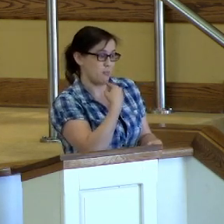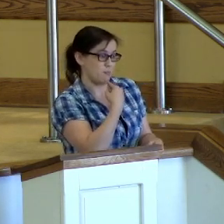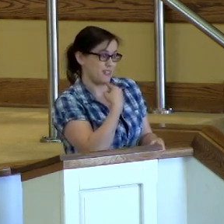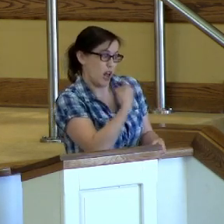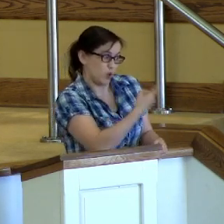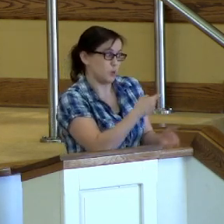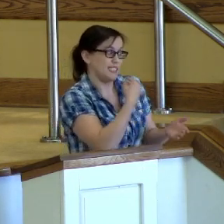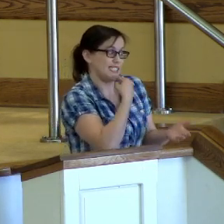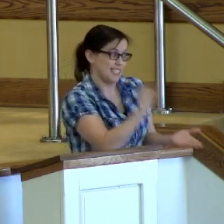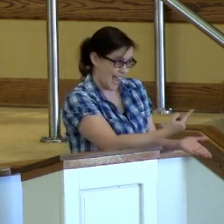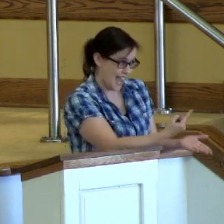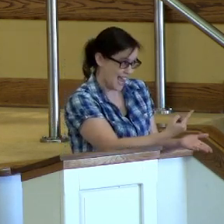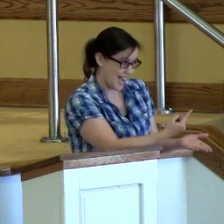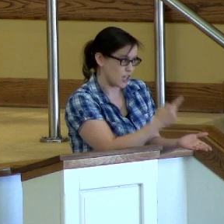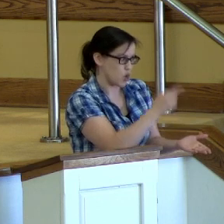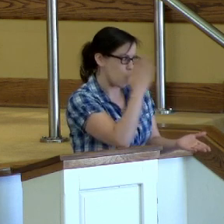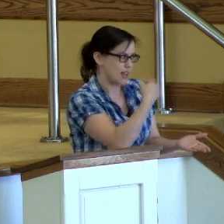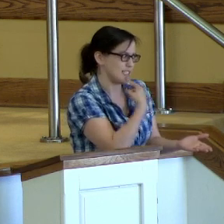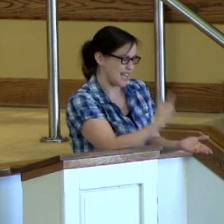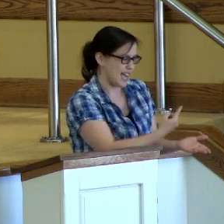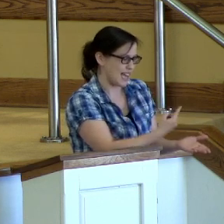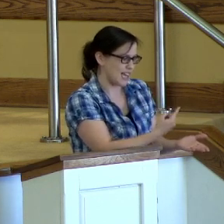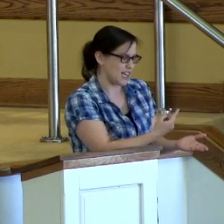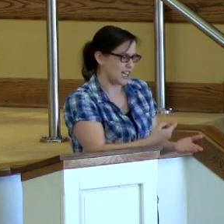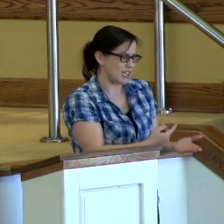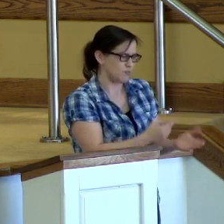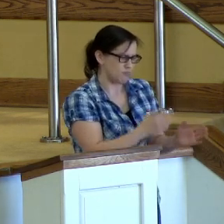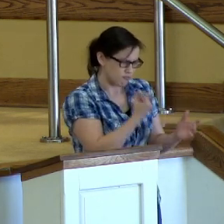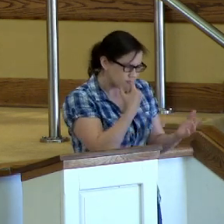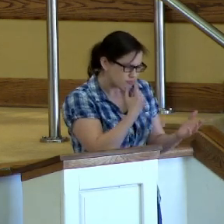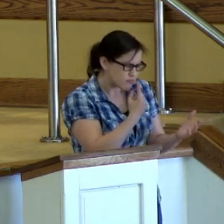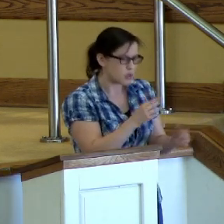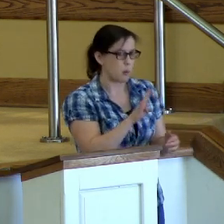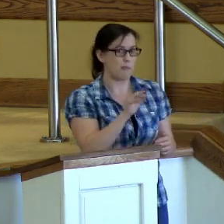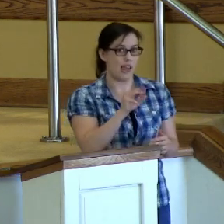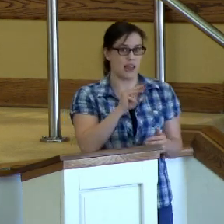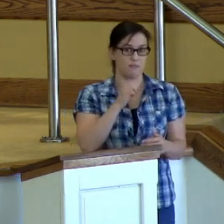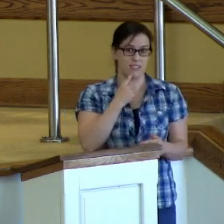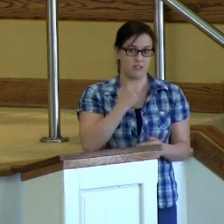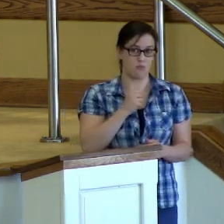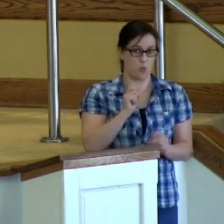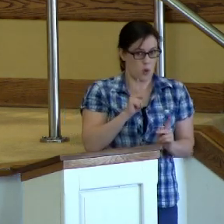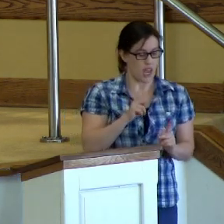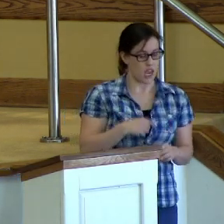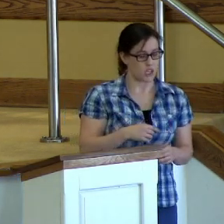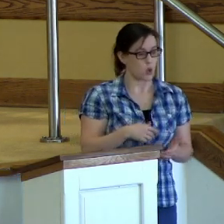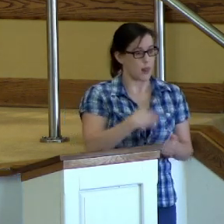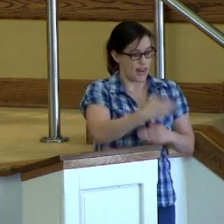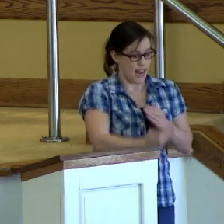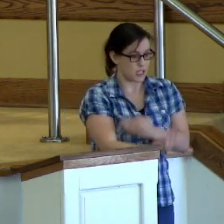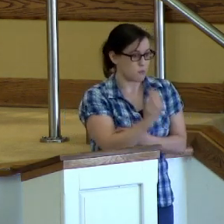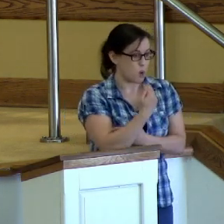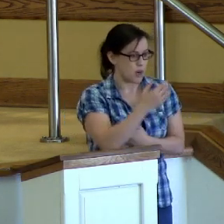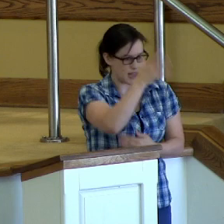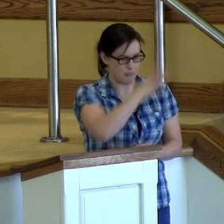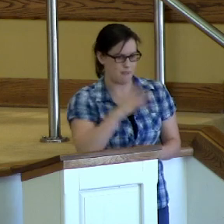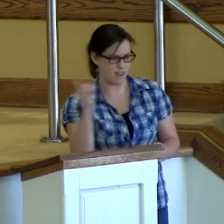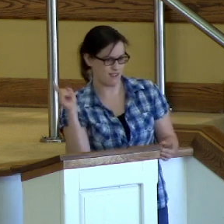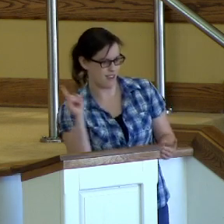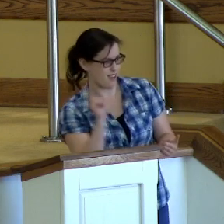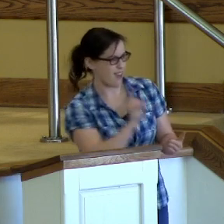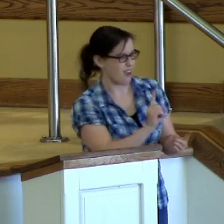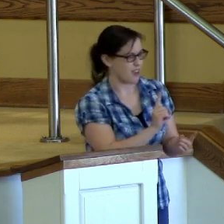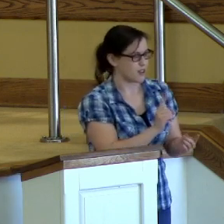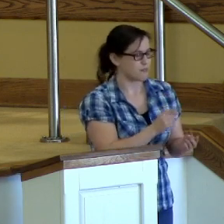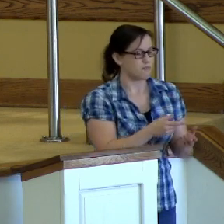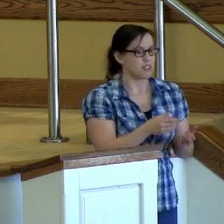in the morning and saddled his ass and went with the princess of Moab. Did you notice something there? They didn't come to him. They